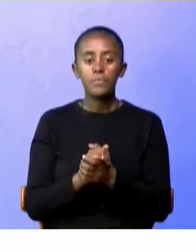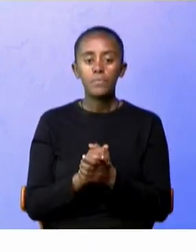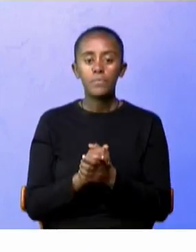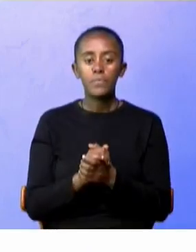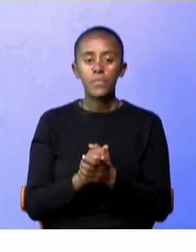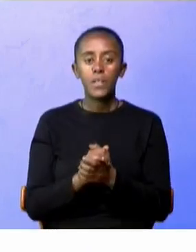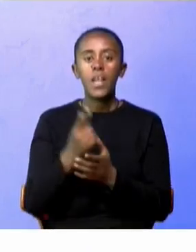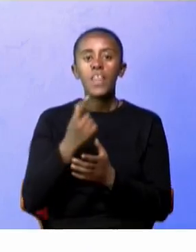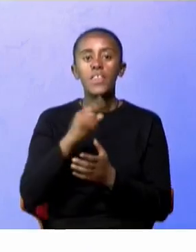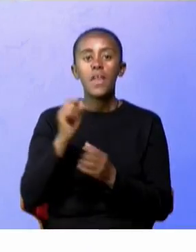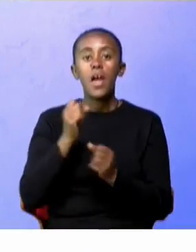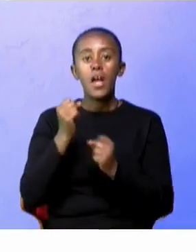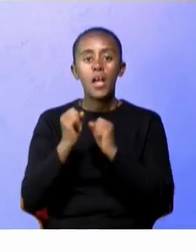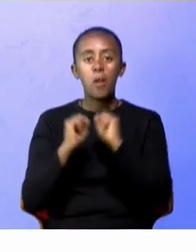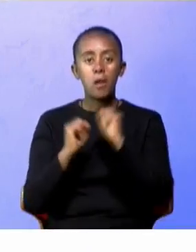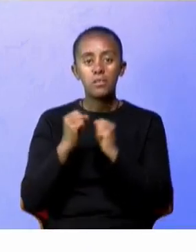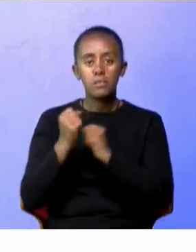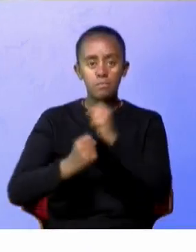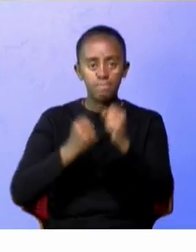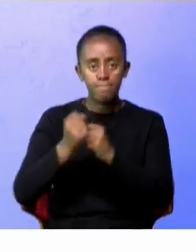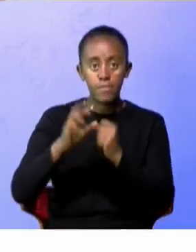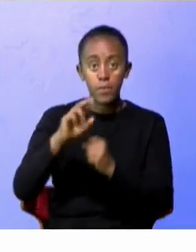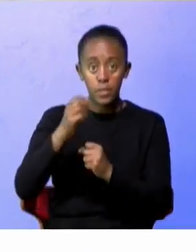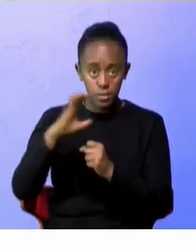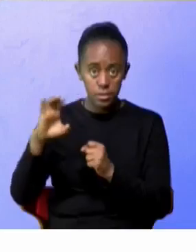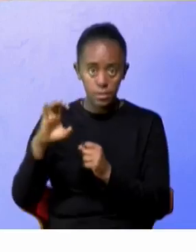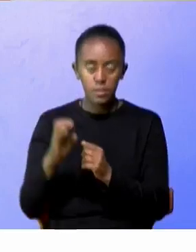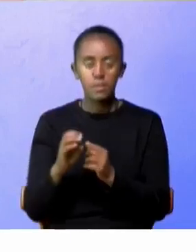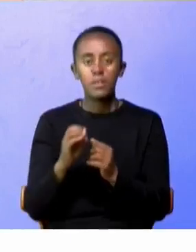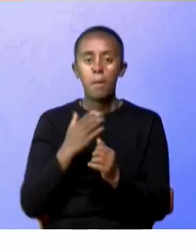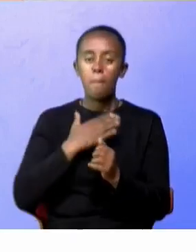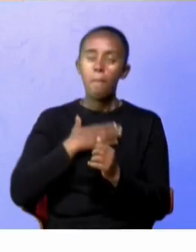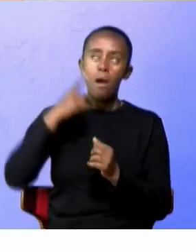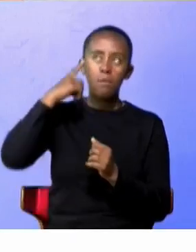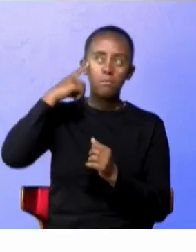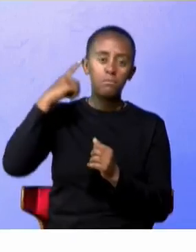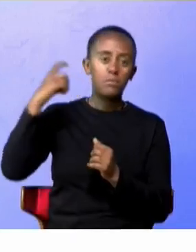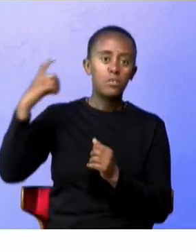the race is my dream.